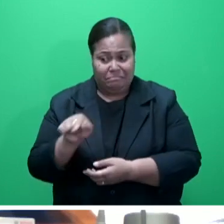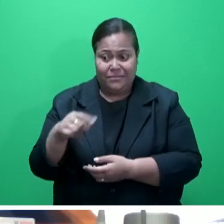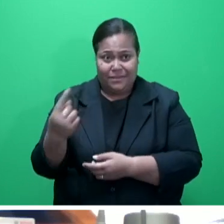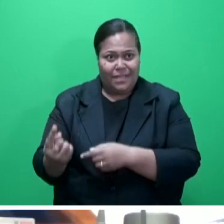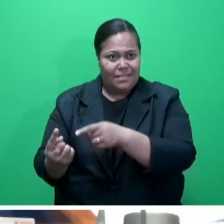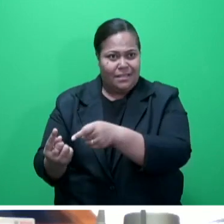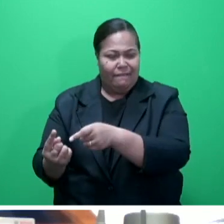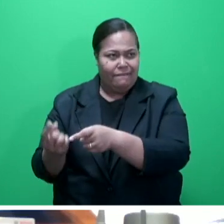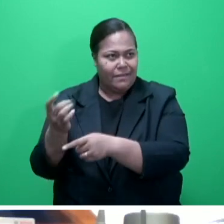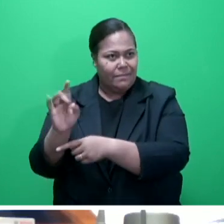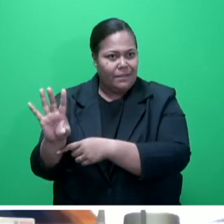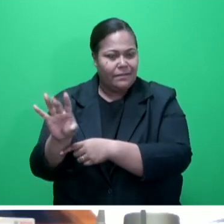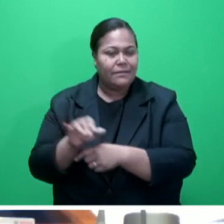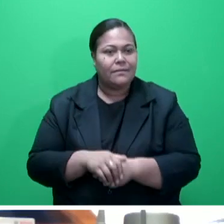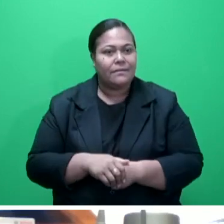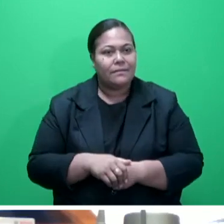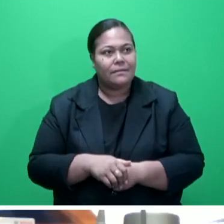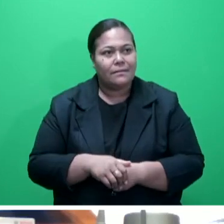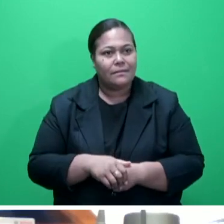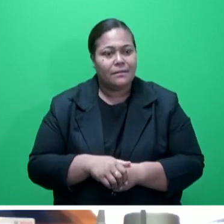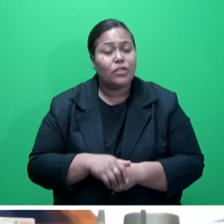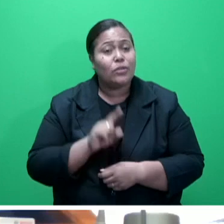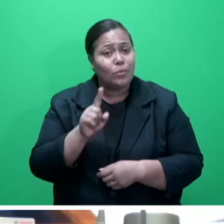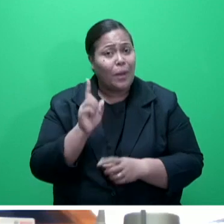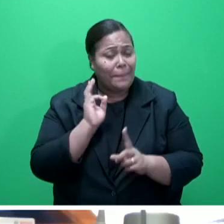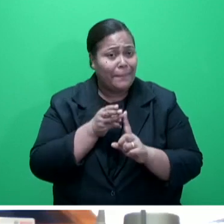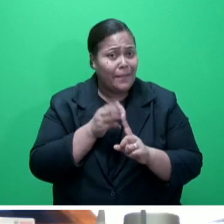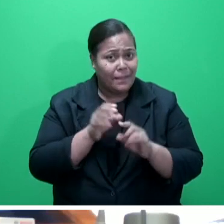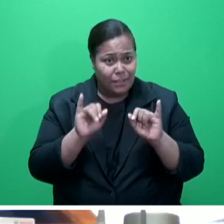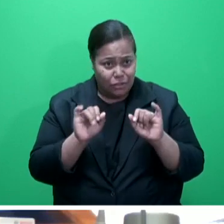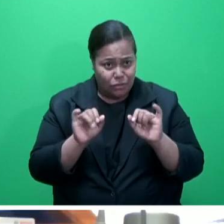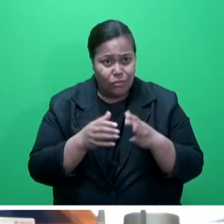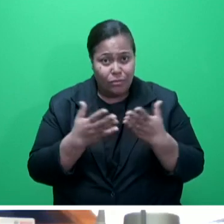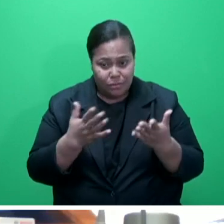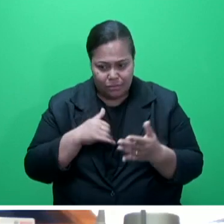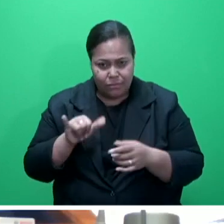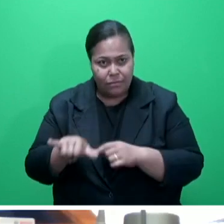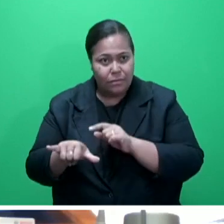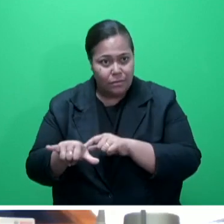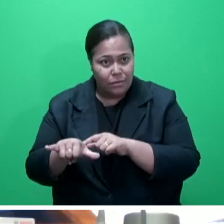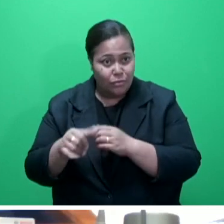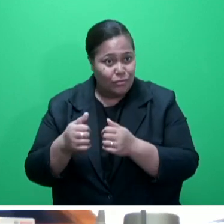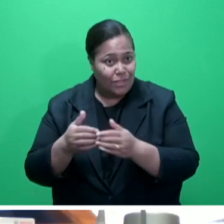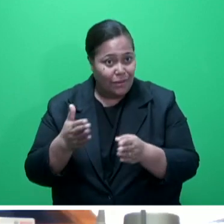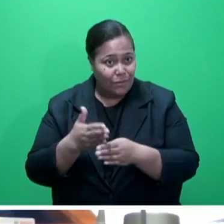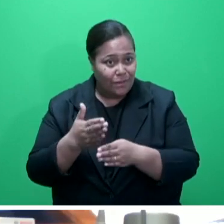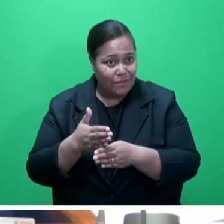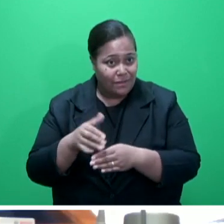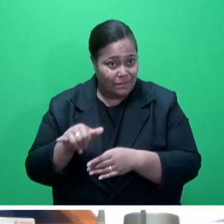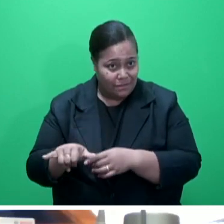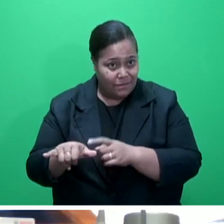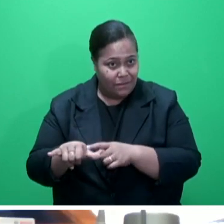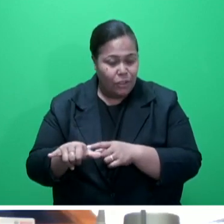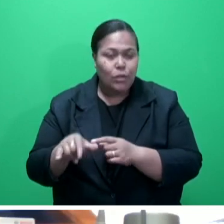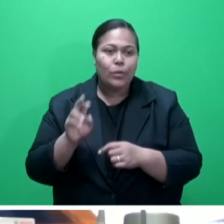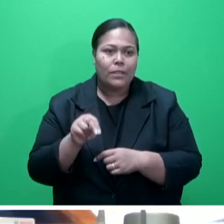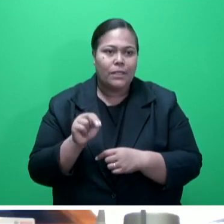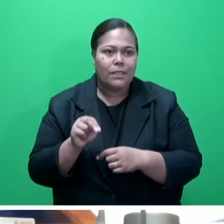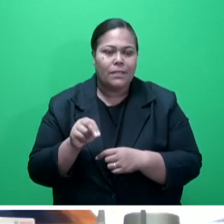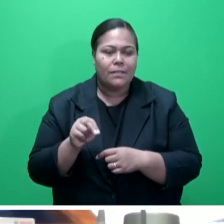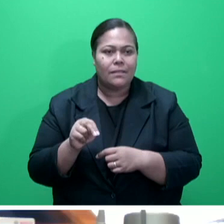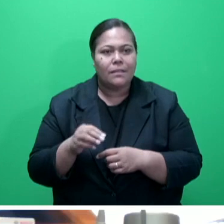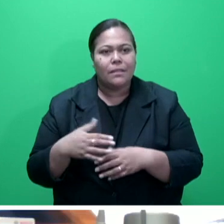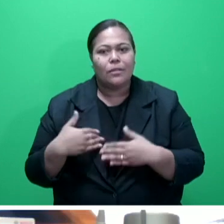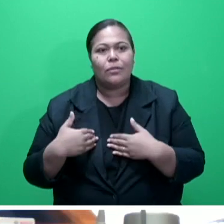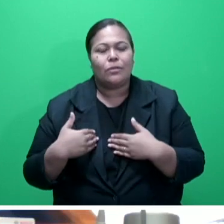issues, to get Fiji Airways up and running, Mr. Speaker, sir, is to give the confidence to members